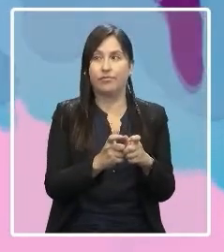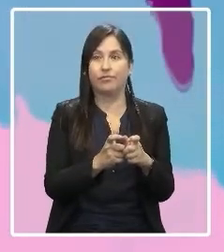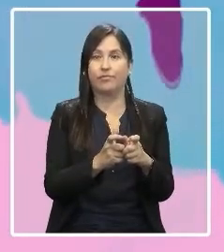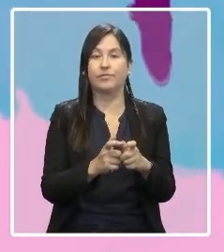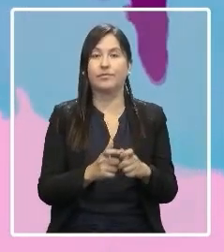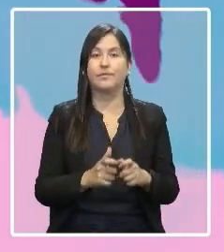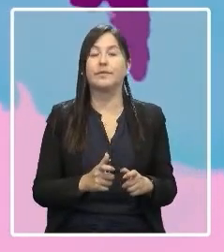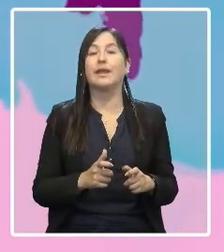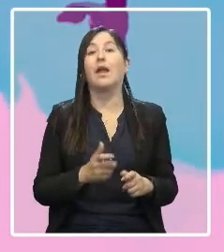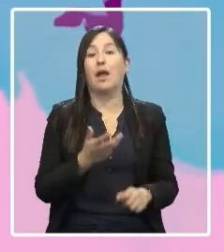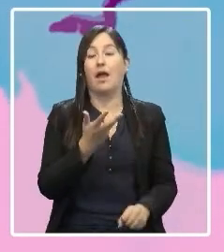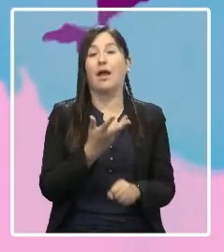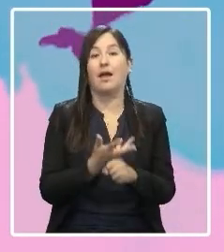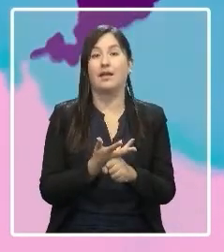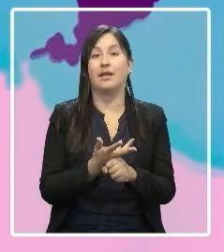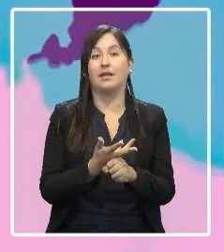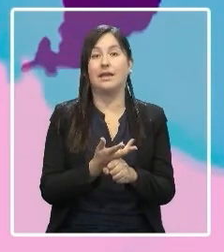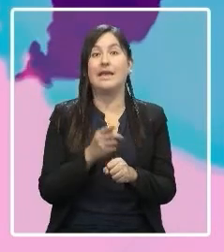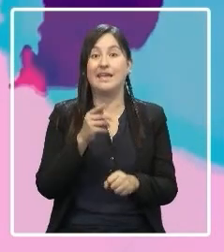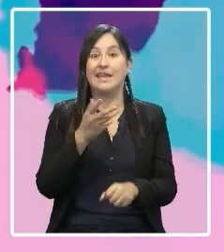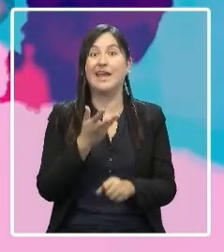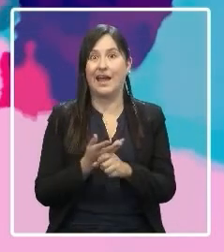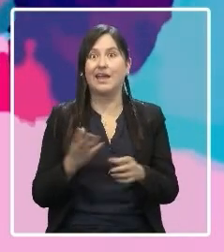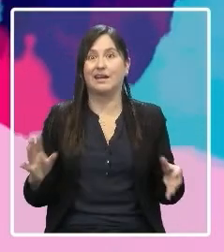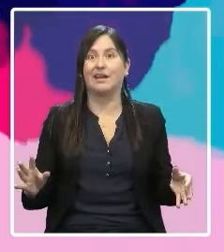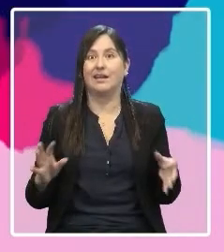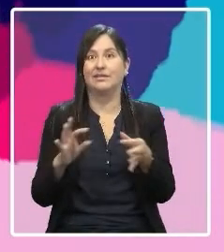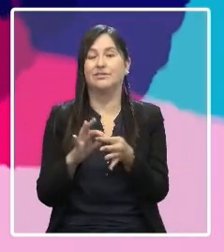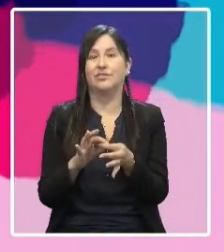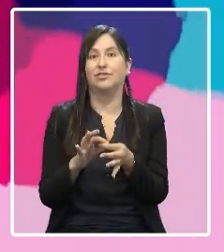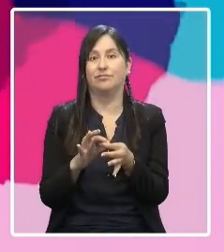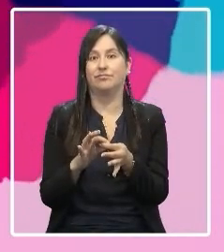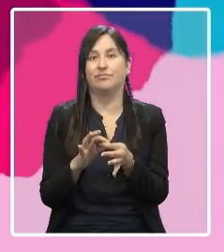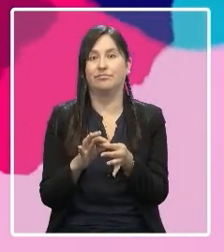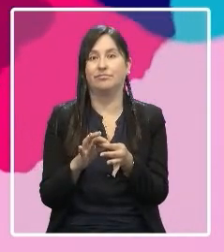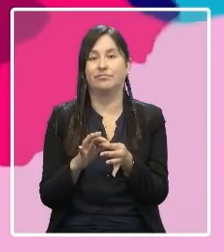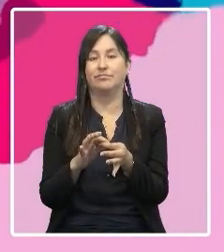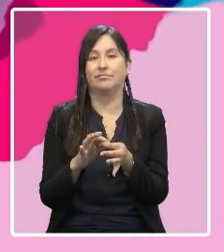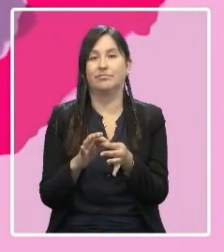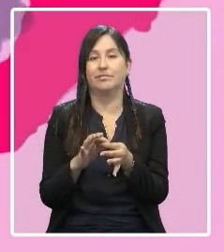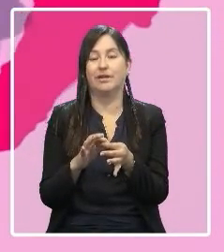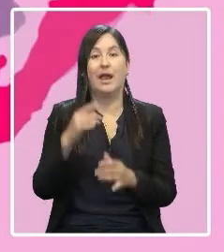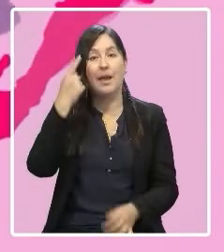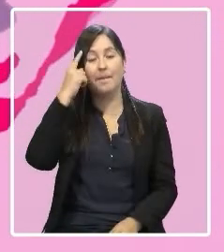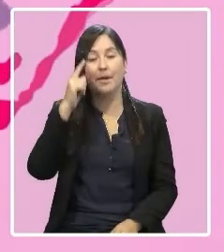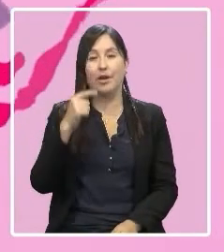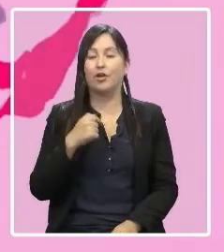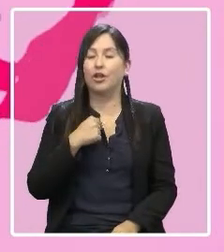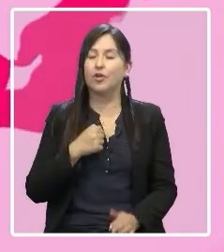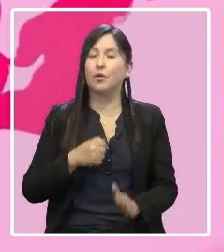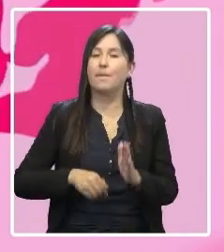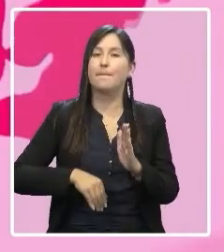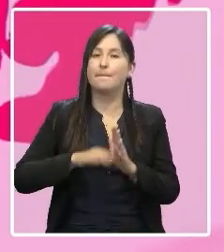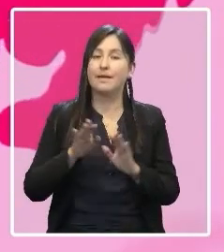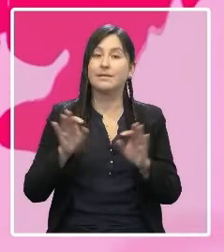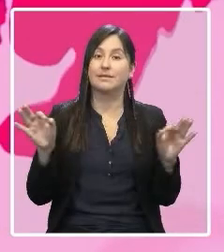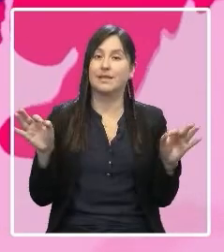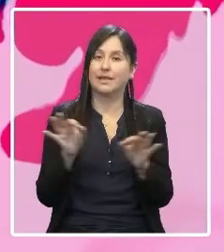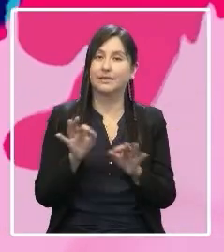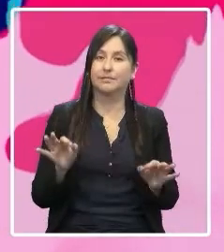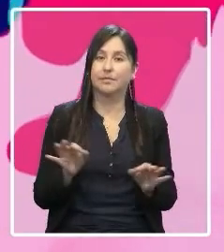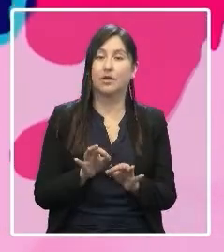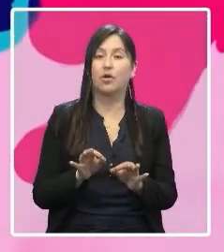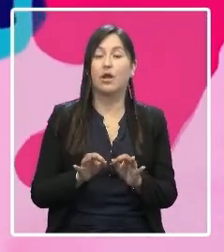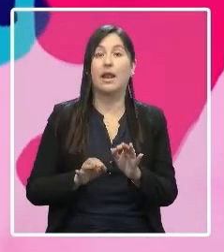internet addiction, the one thing I would stress is that lots of people can use technology excessively without having any problematic symptoms